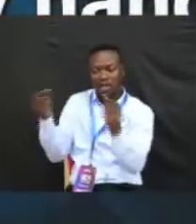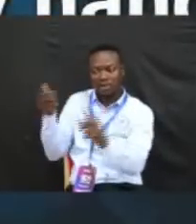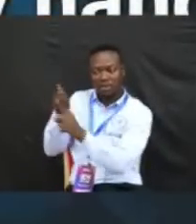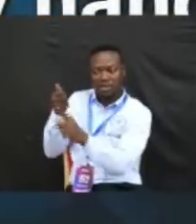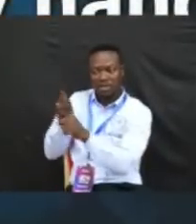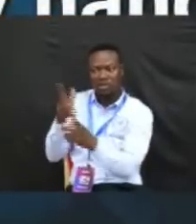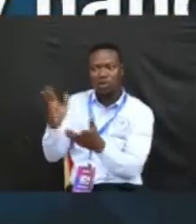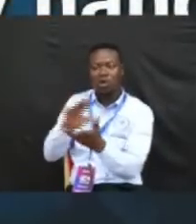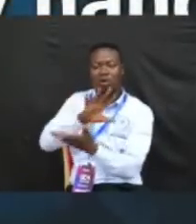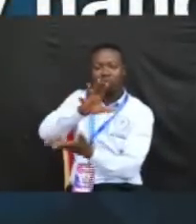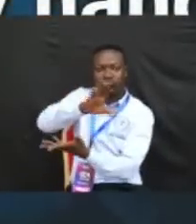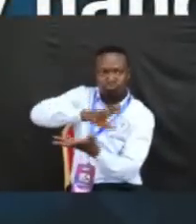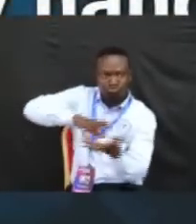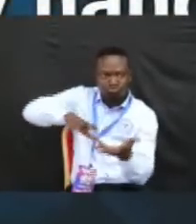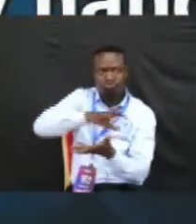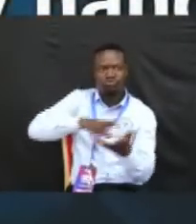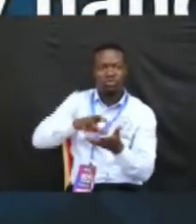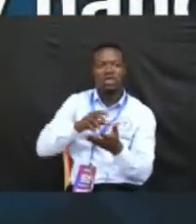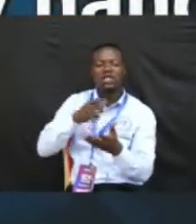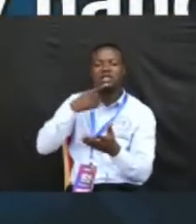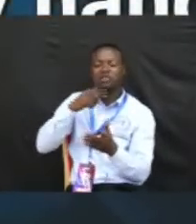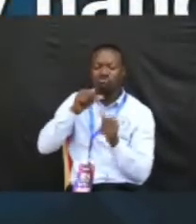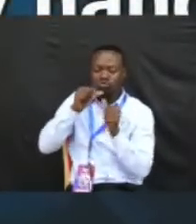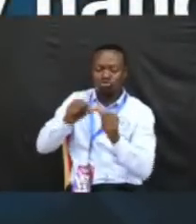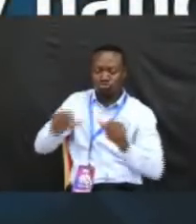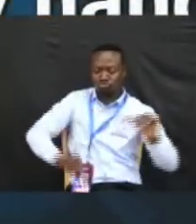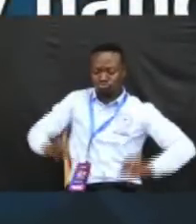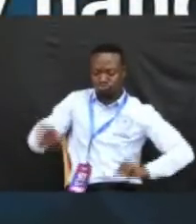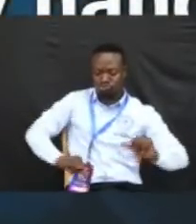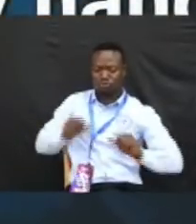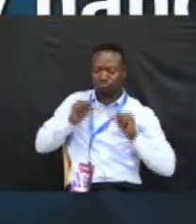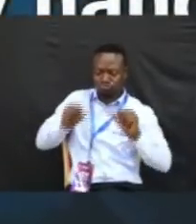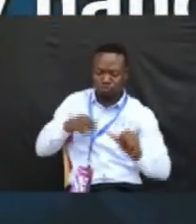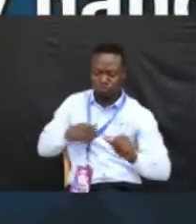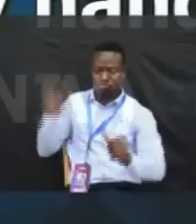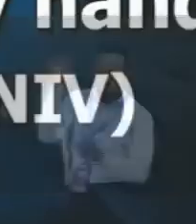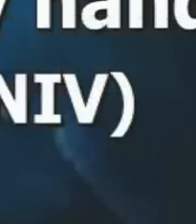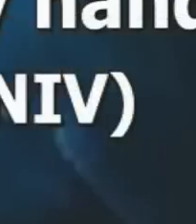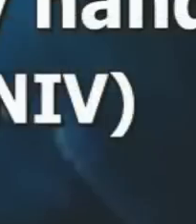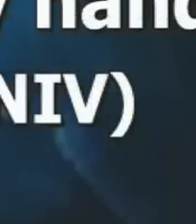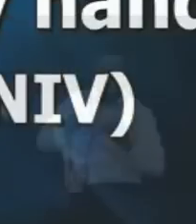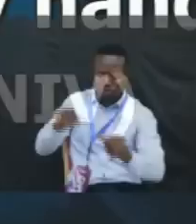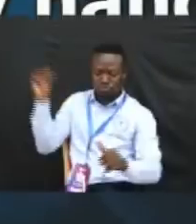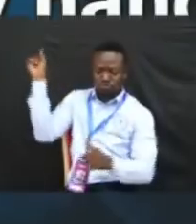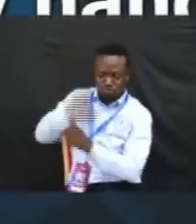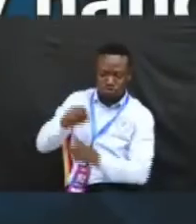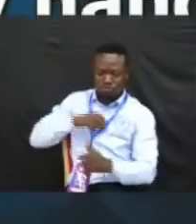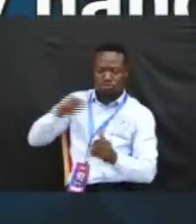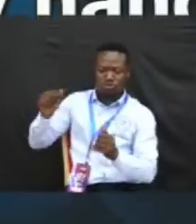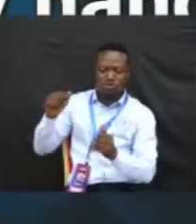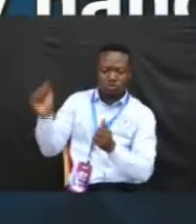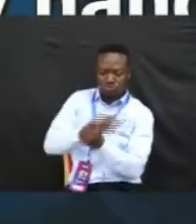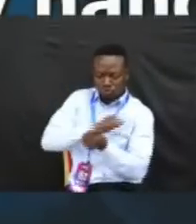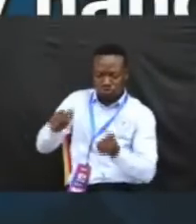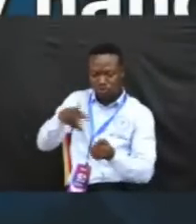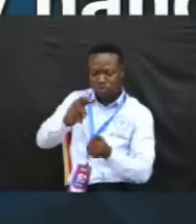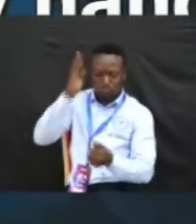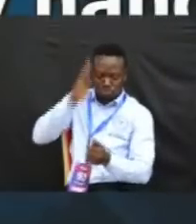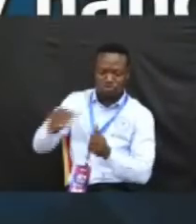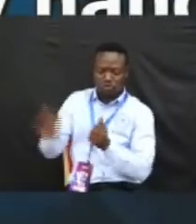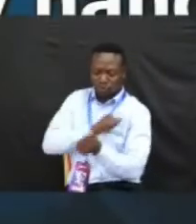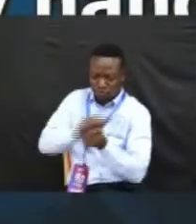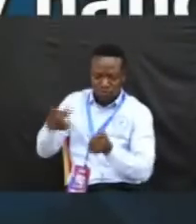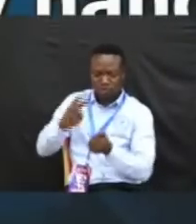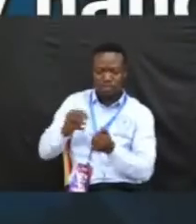boasted, "I will pursue. I will overtake them. I will divide the spoils. I